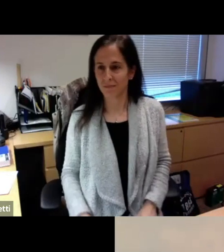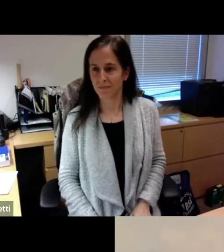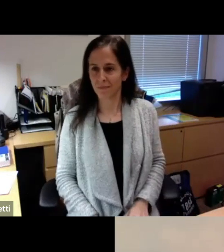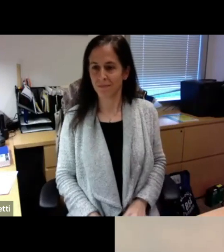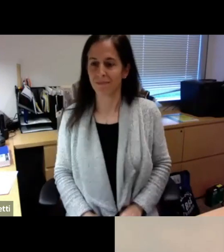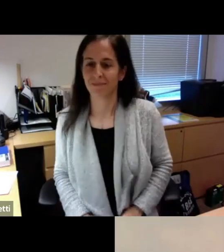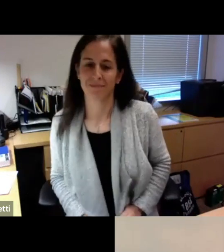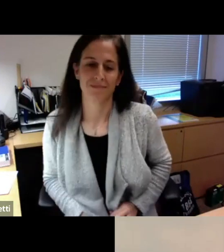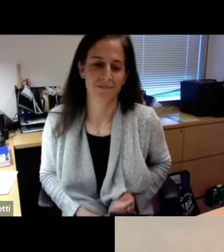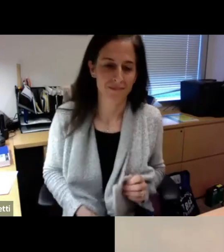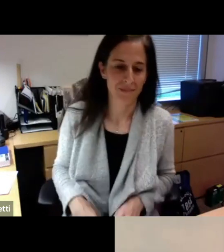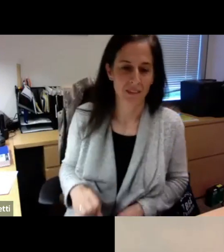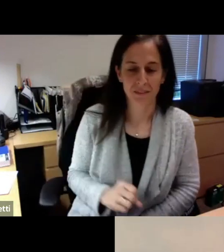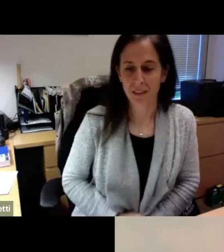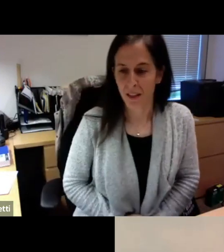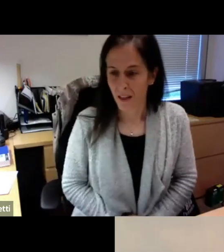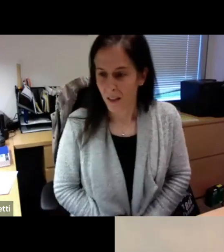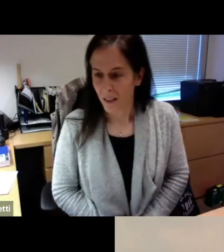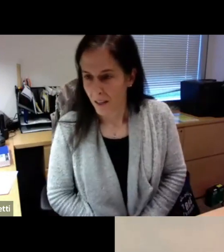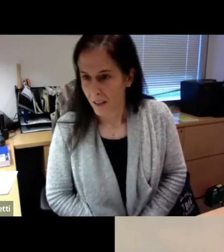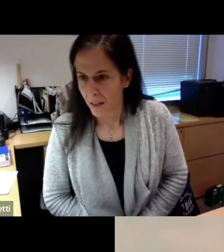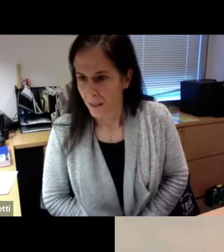in the attendee list.